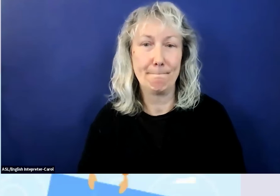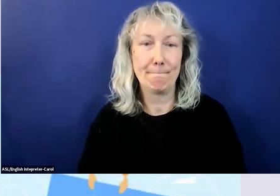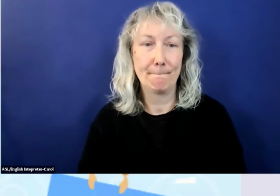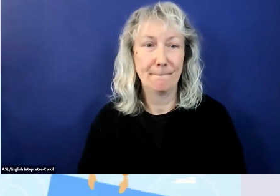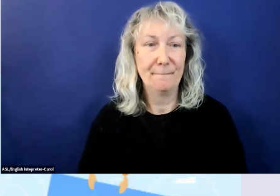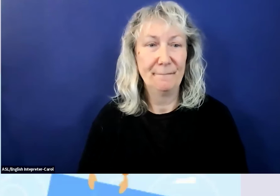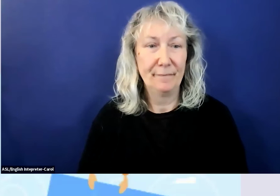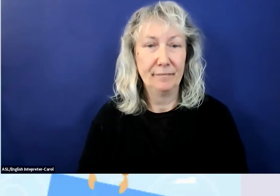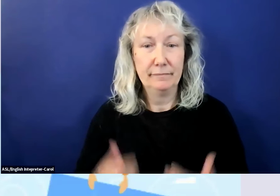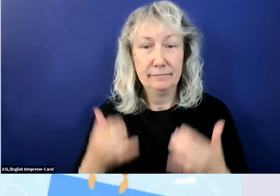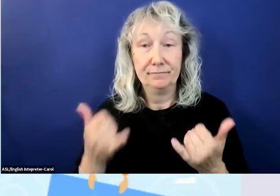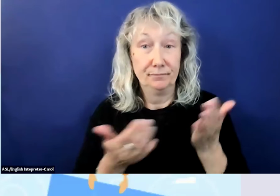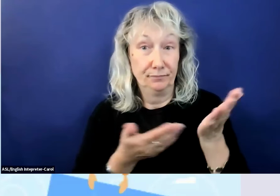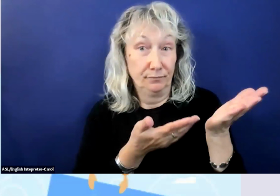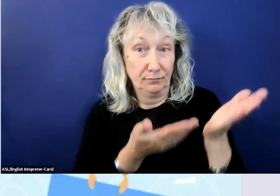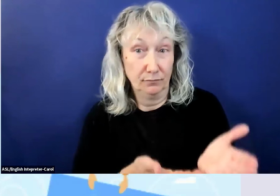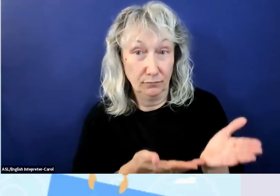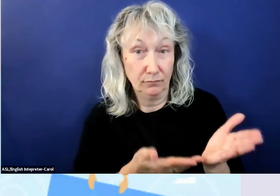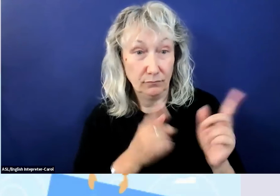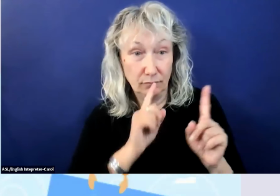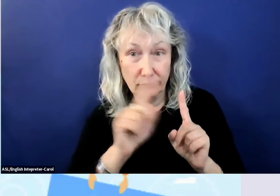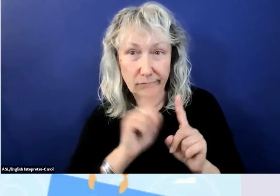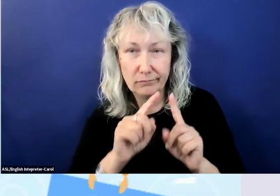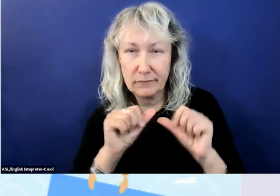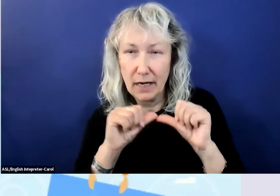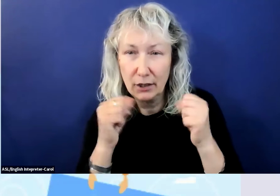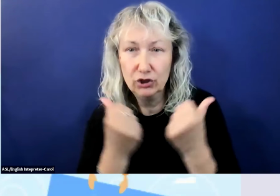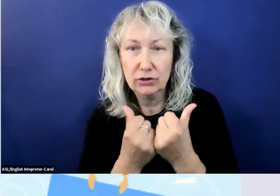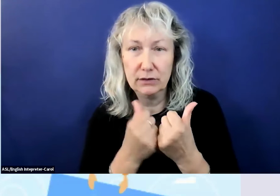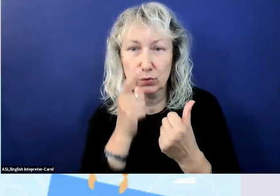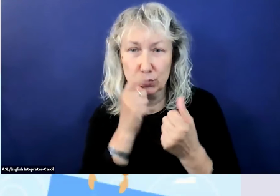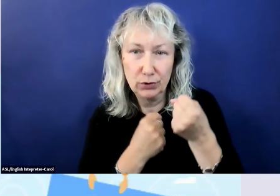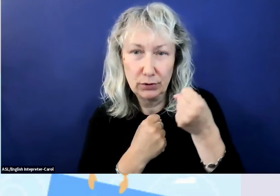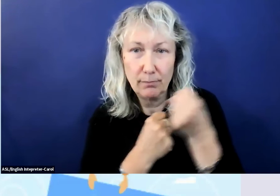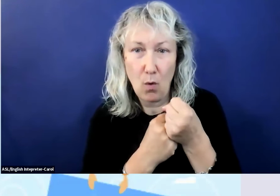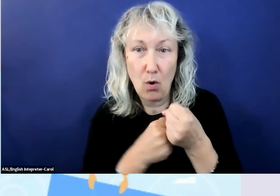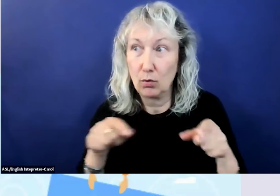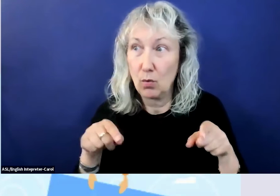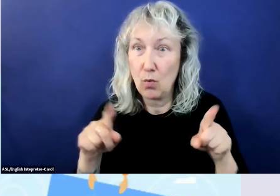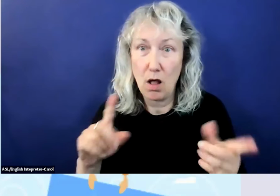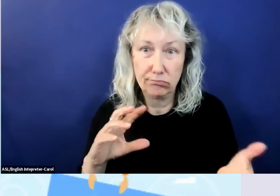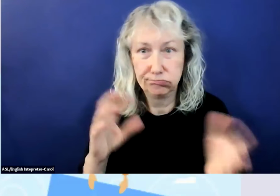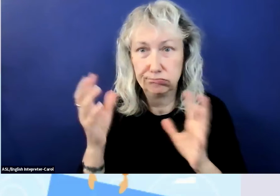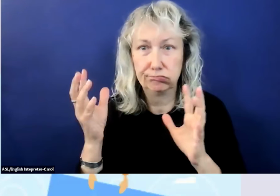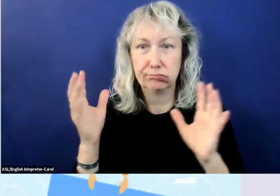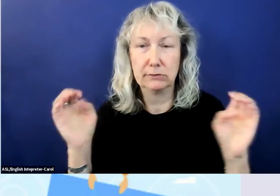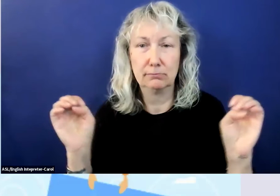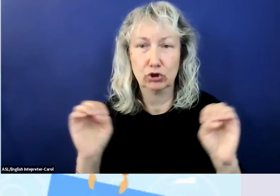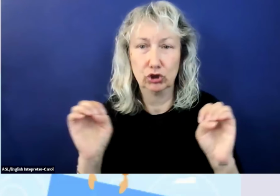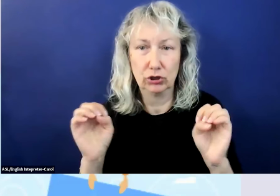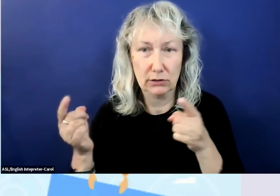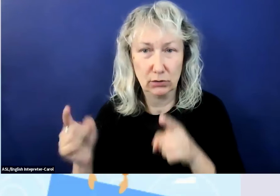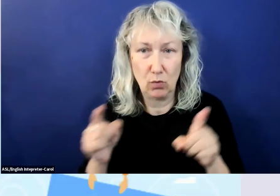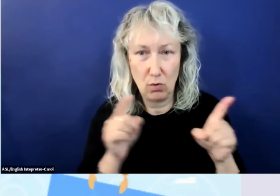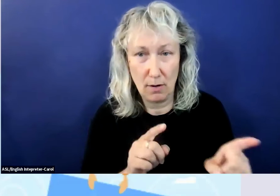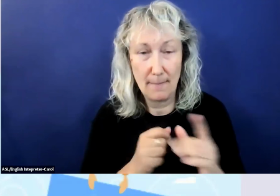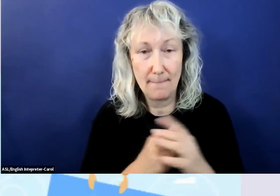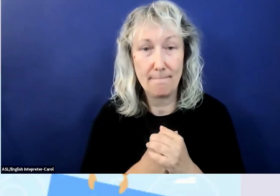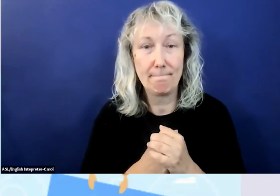These are some agencies that support drug supply chain and pharmacies during emergencies. I just wanted to point